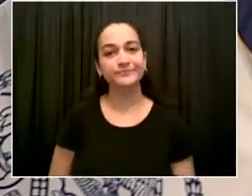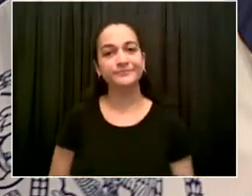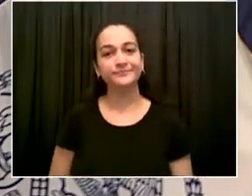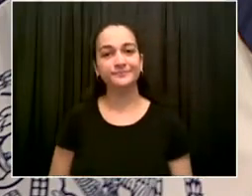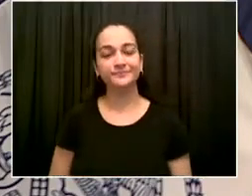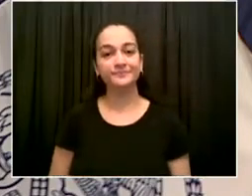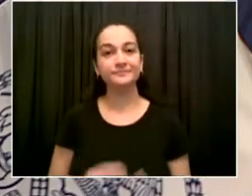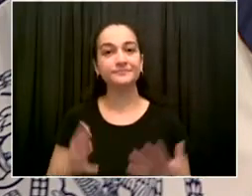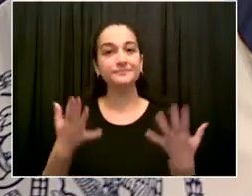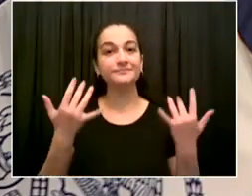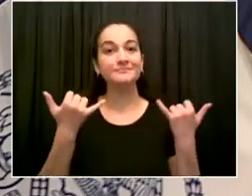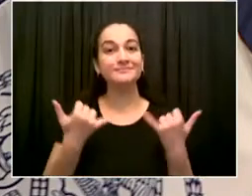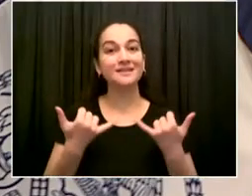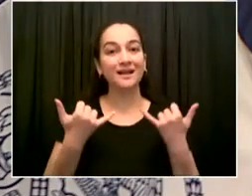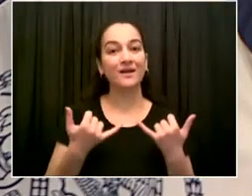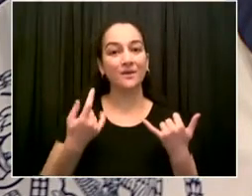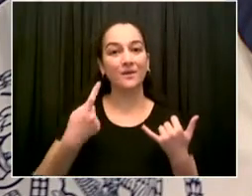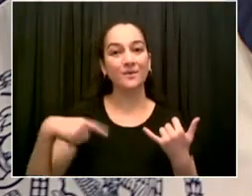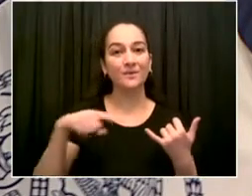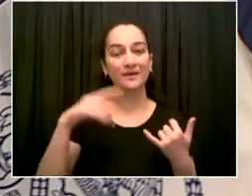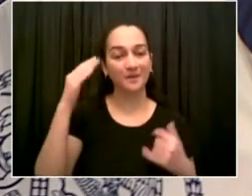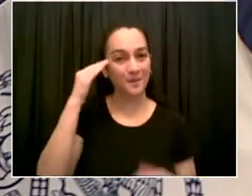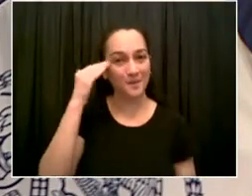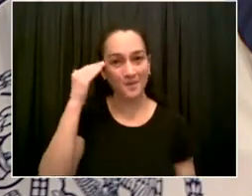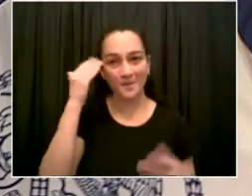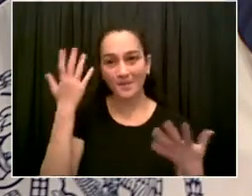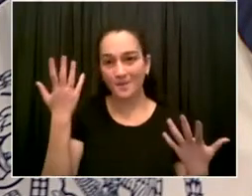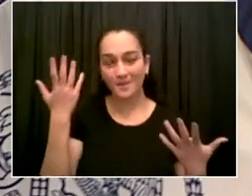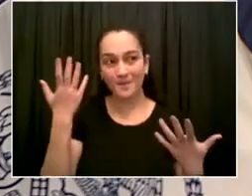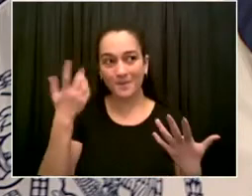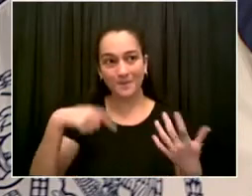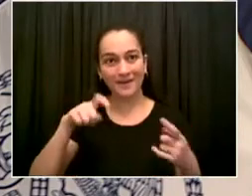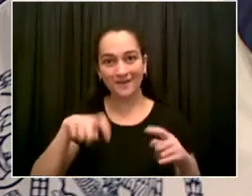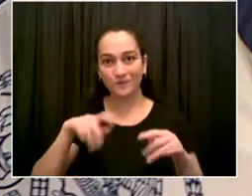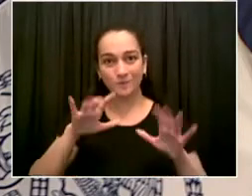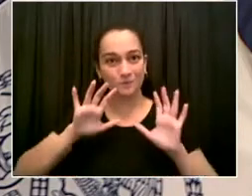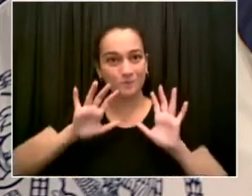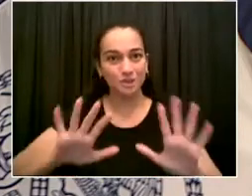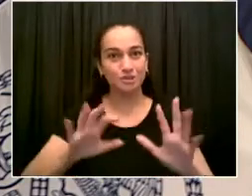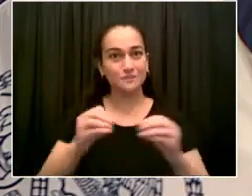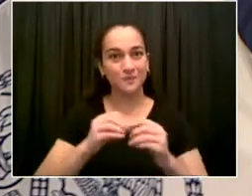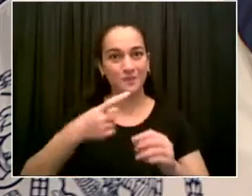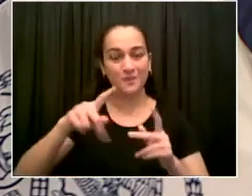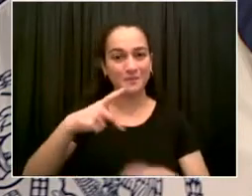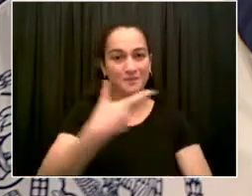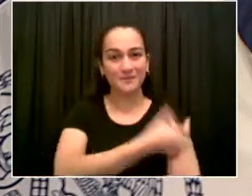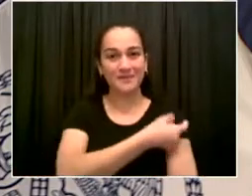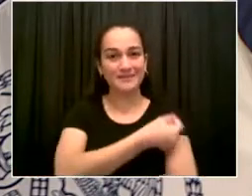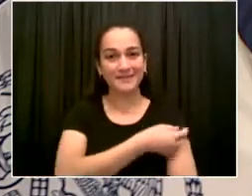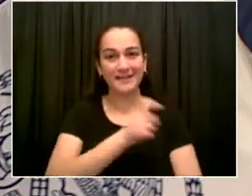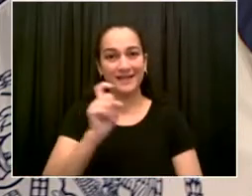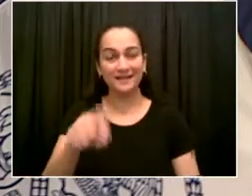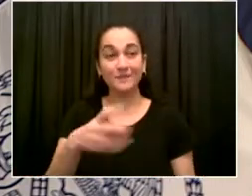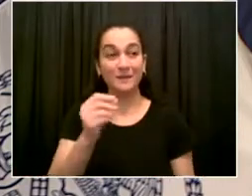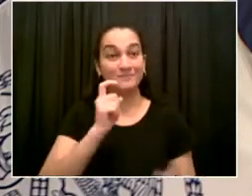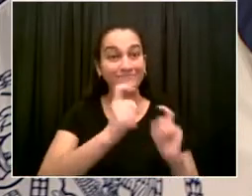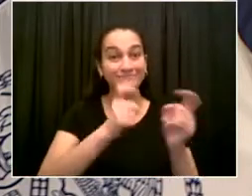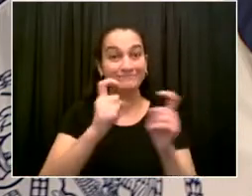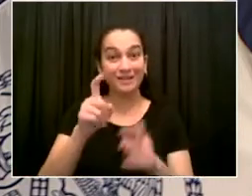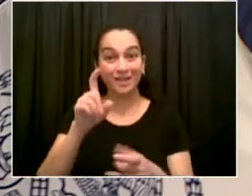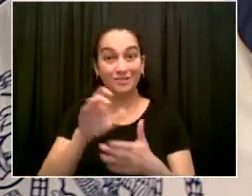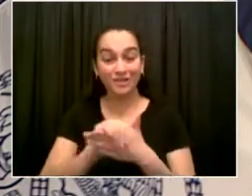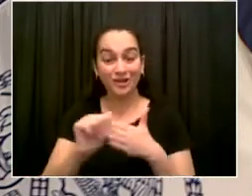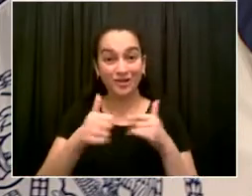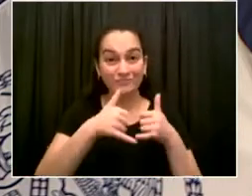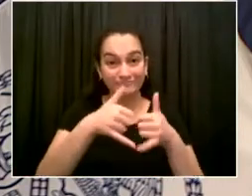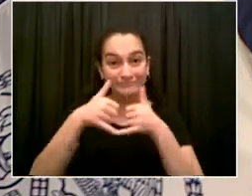The public employee mandates are having an impact. And, you know, it's just the beginning of Key to NYC, but I think it's going to have more and more